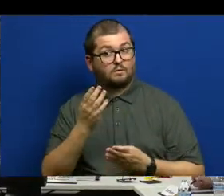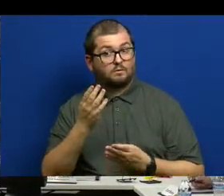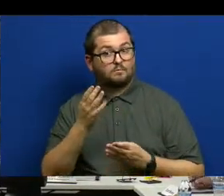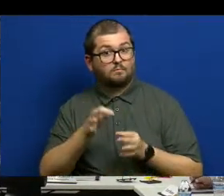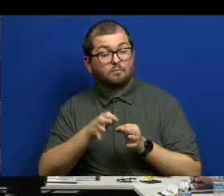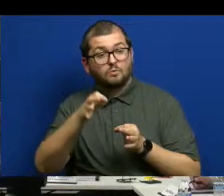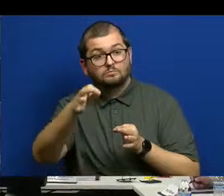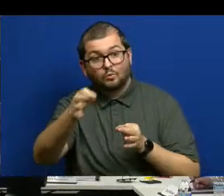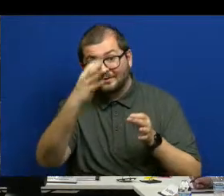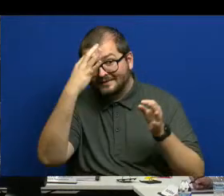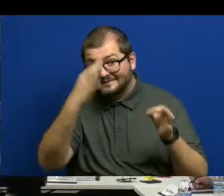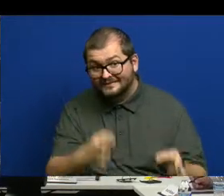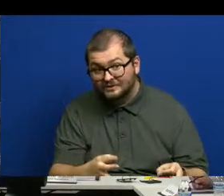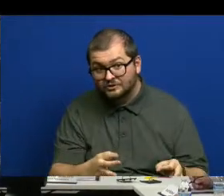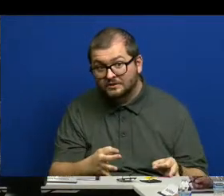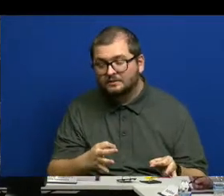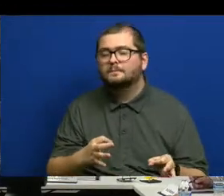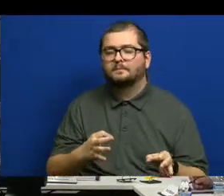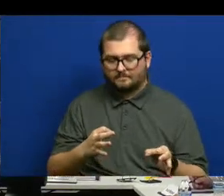Okay.